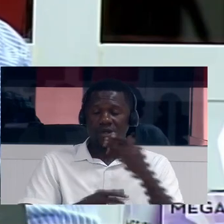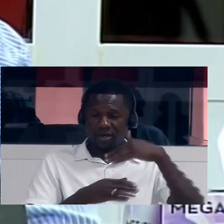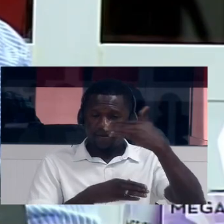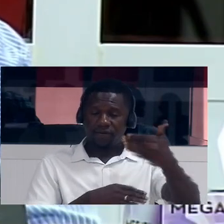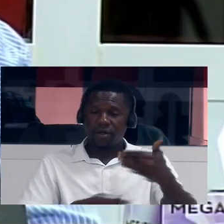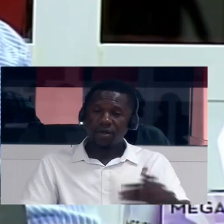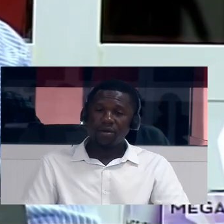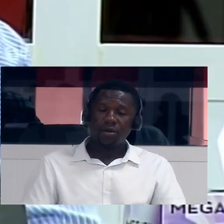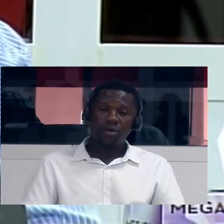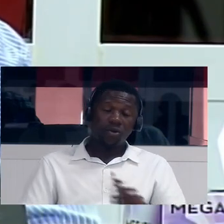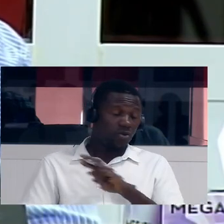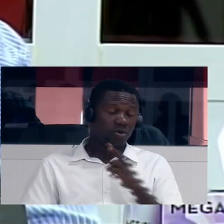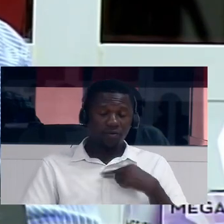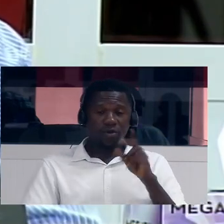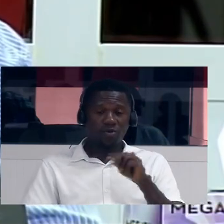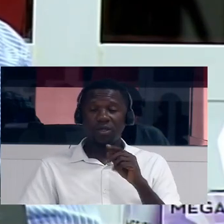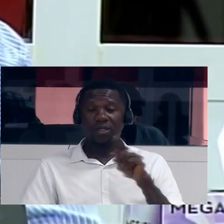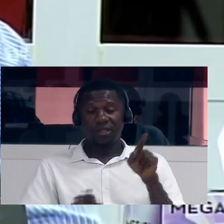day. Yes, but